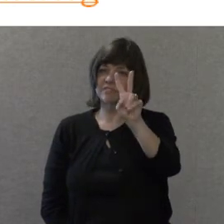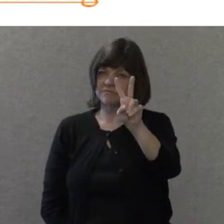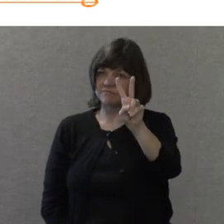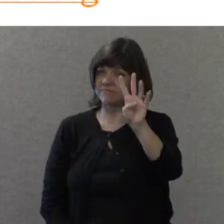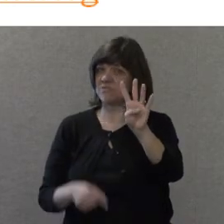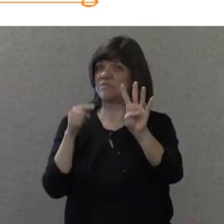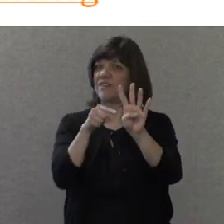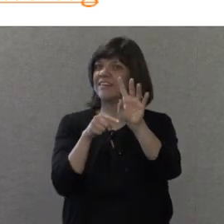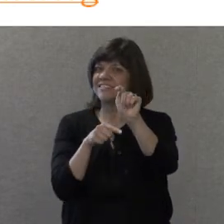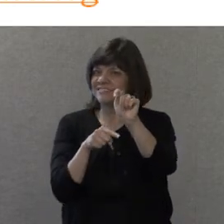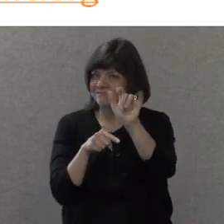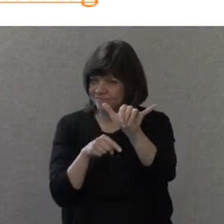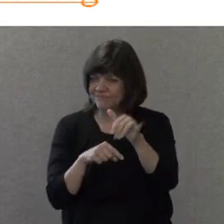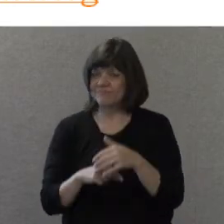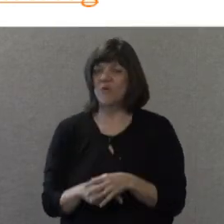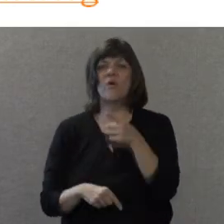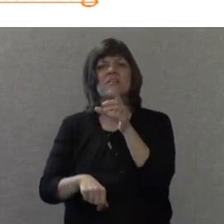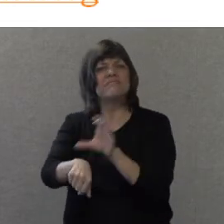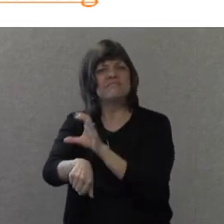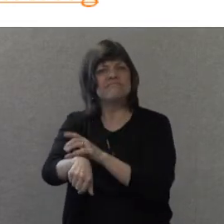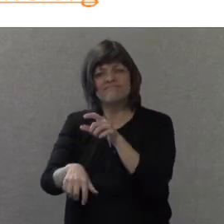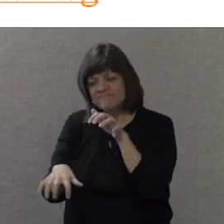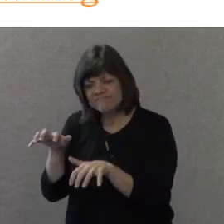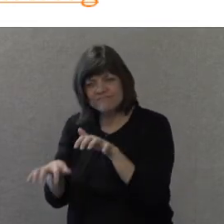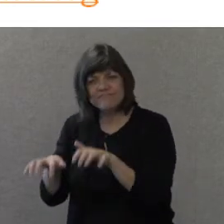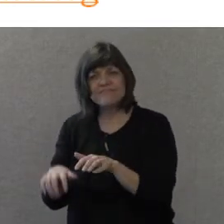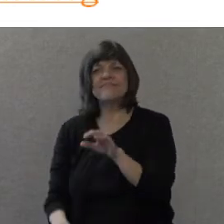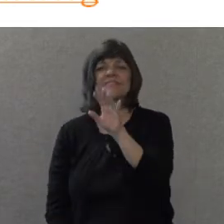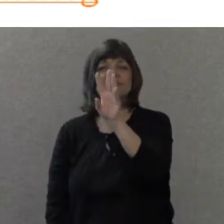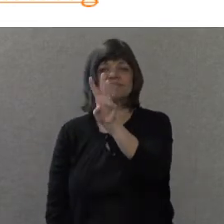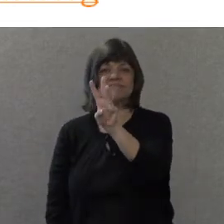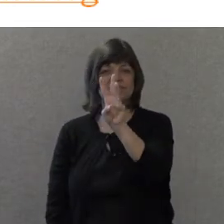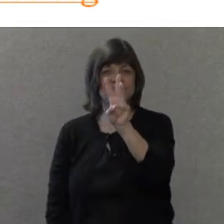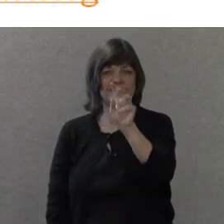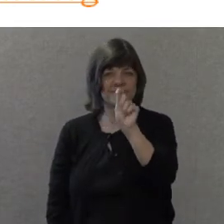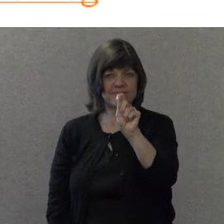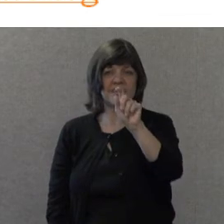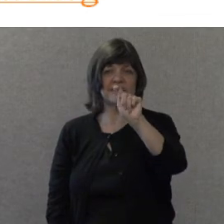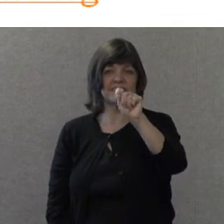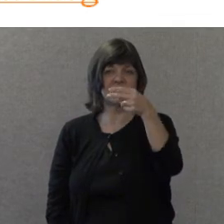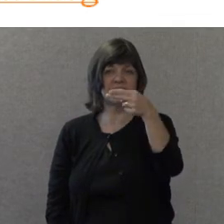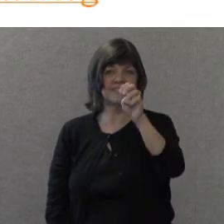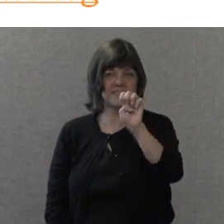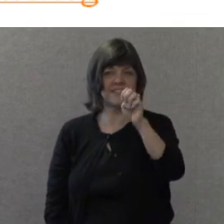1-800-787-3224 for TTY. You can also visit